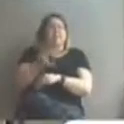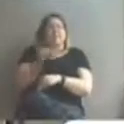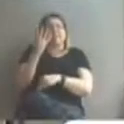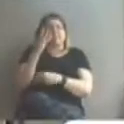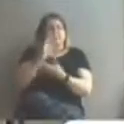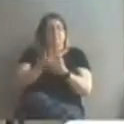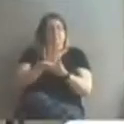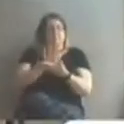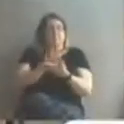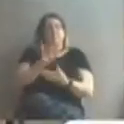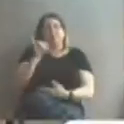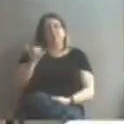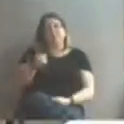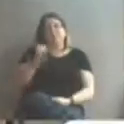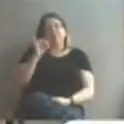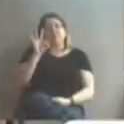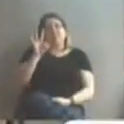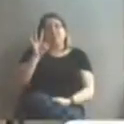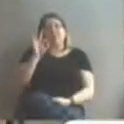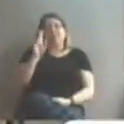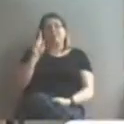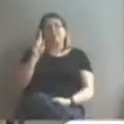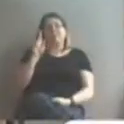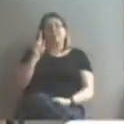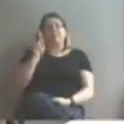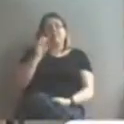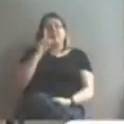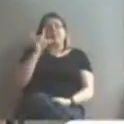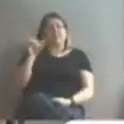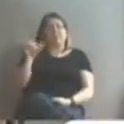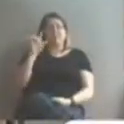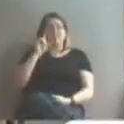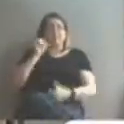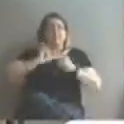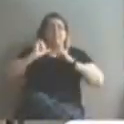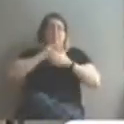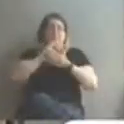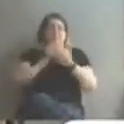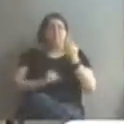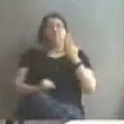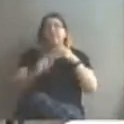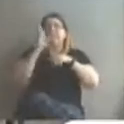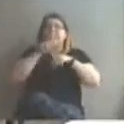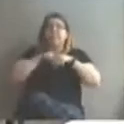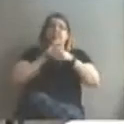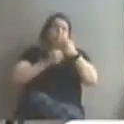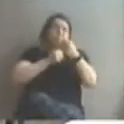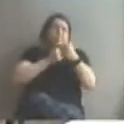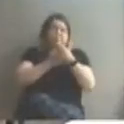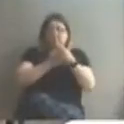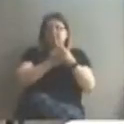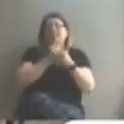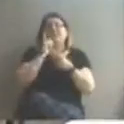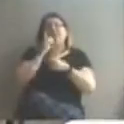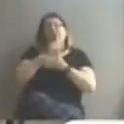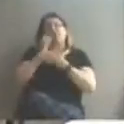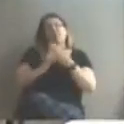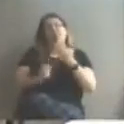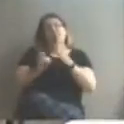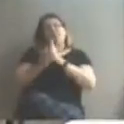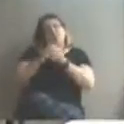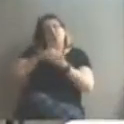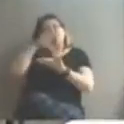schools. The John F. Kennedy Center for the Performing Arts is the national champion for arts learning and